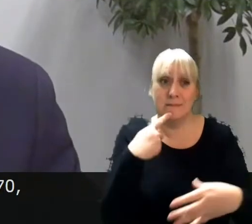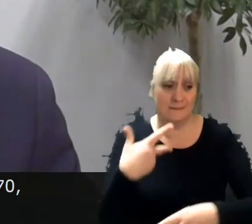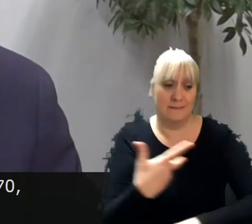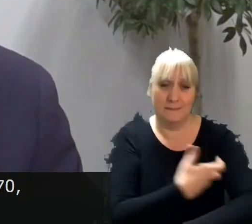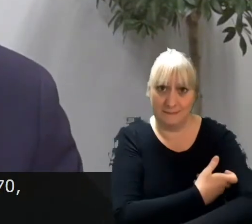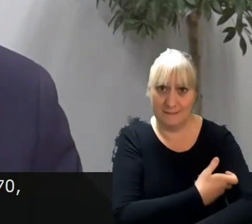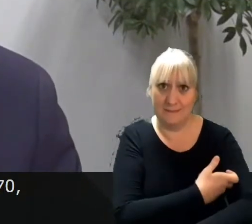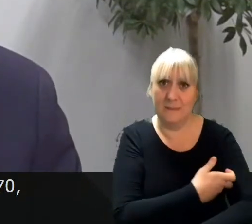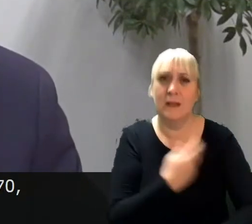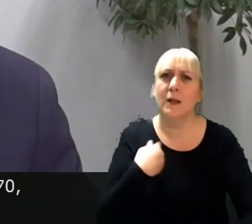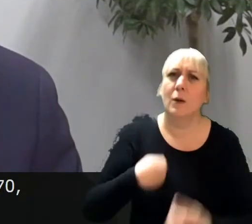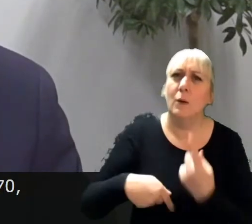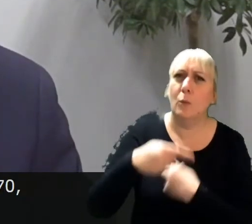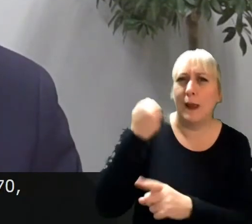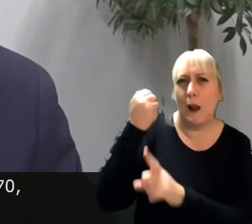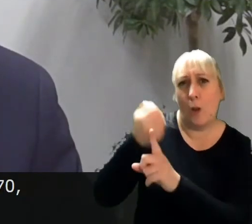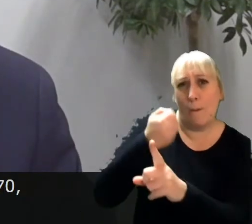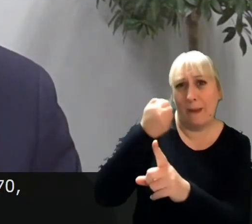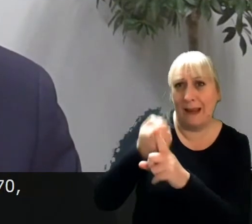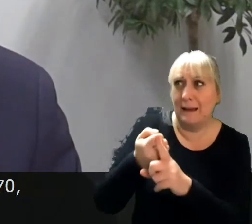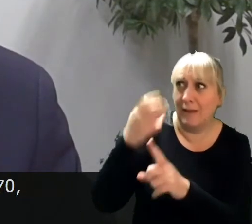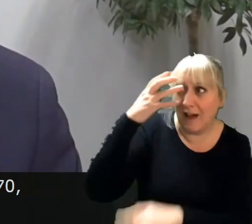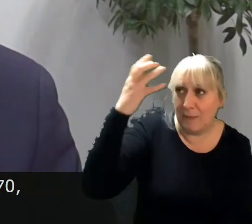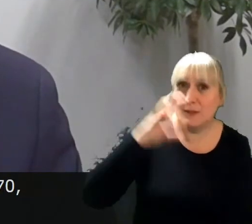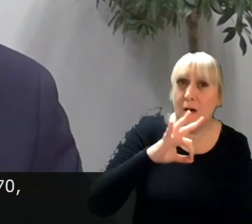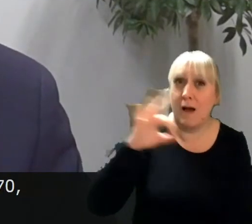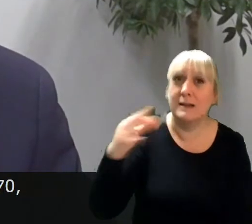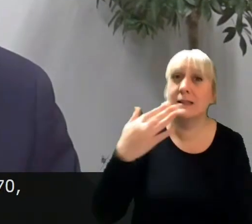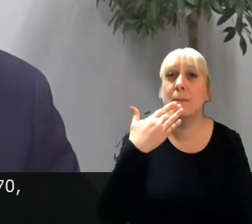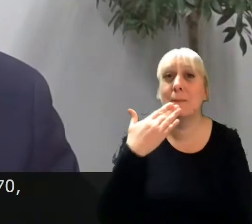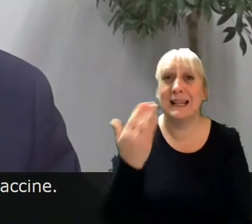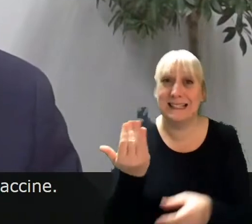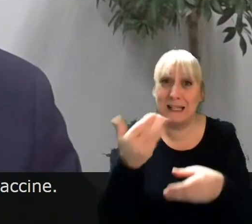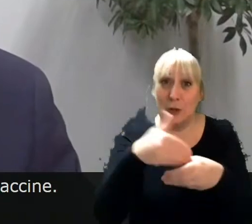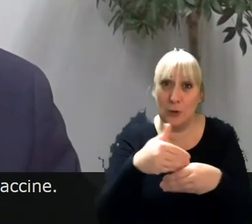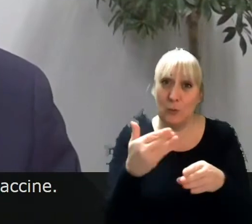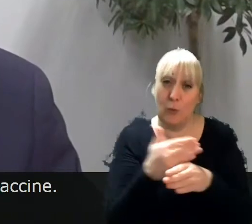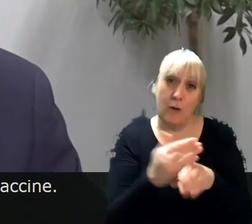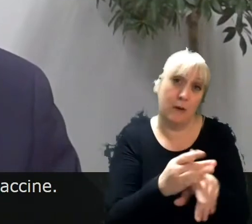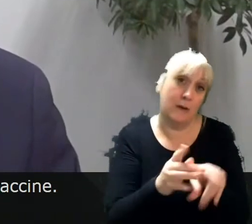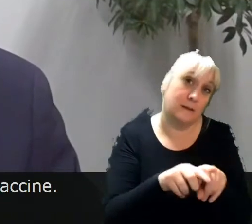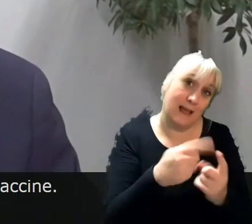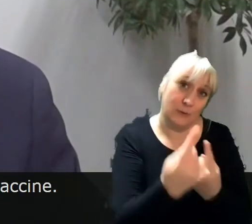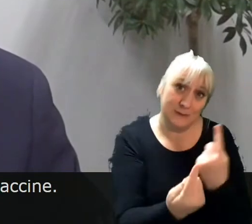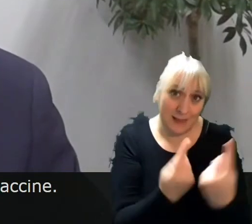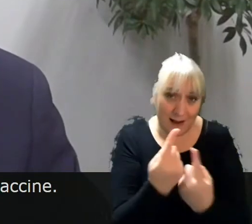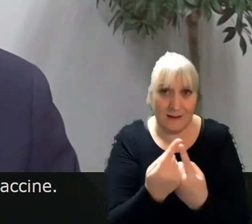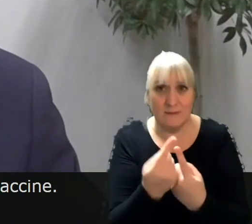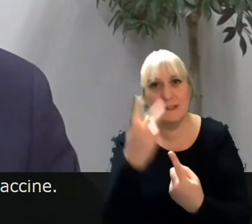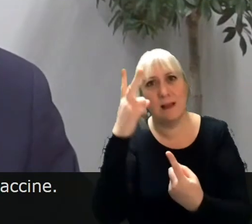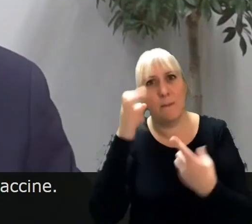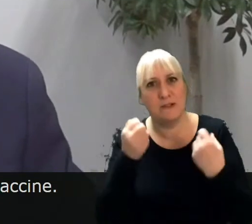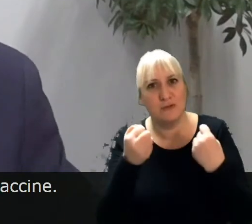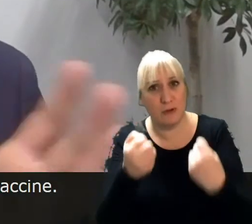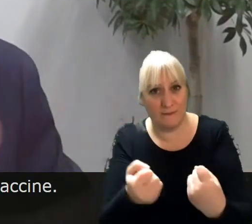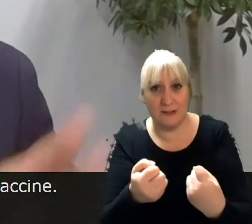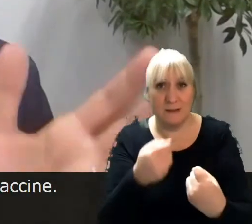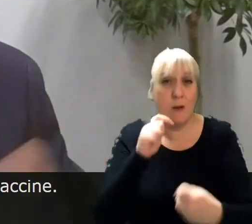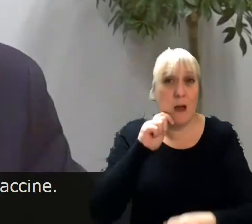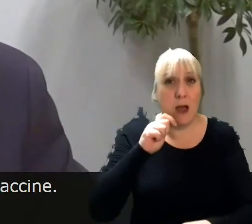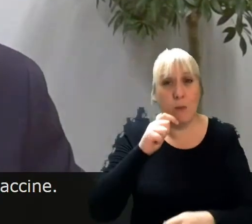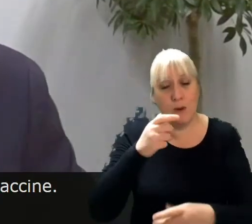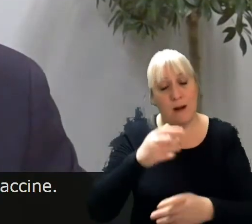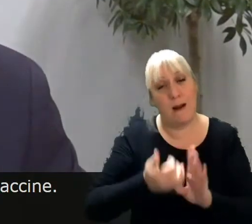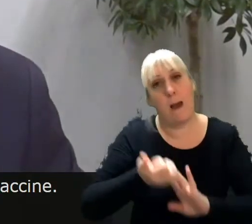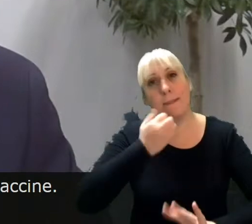include colleagues like yours as well. And so I'll continue to keep you updated about the progress we make lobbying the government to do so. They're in